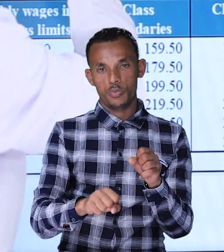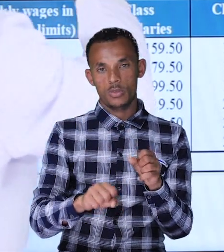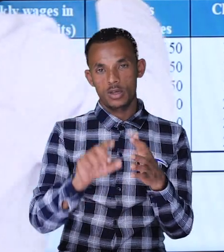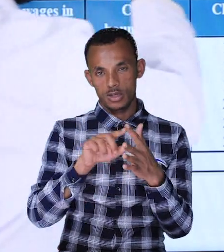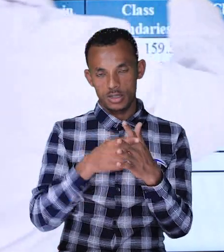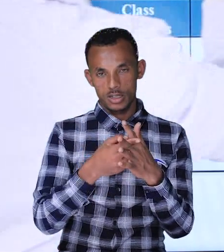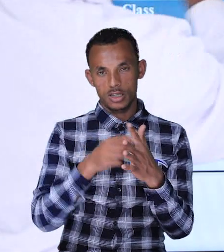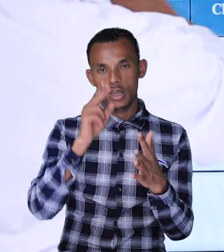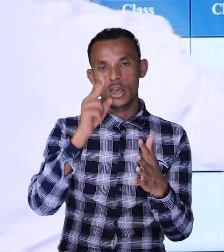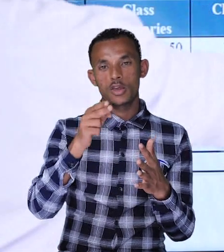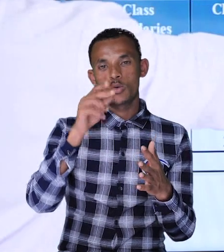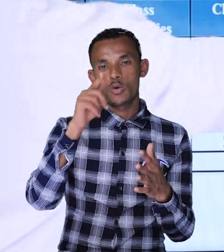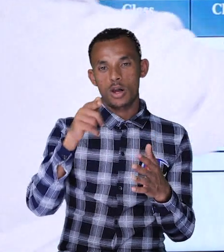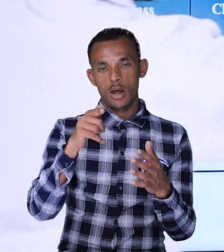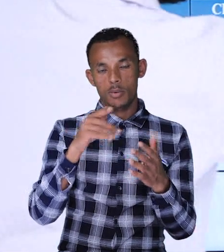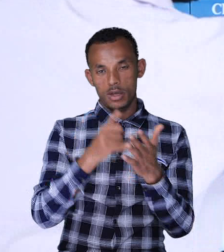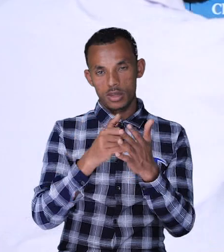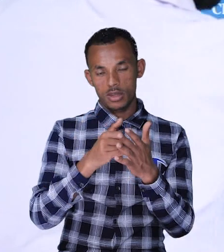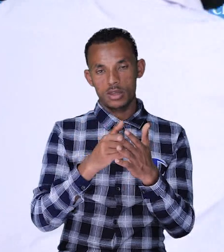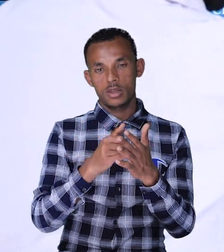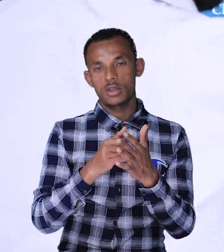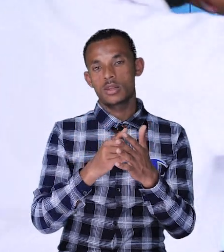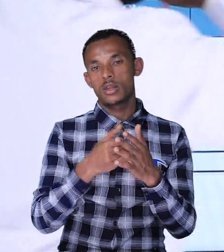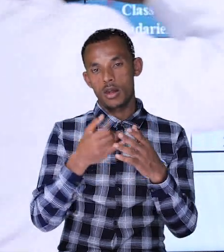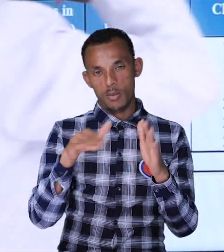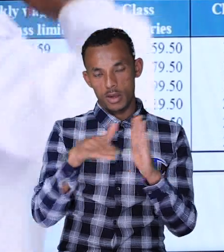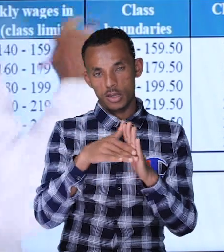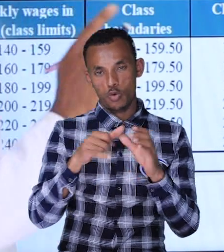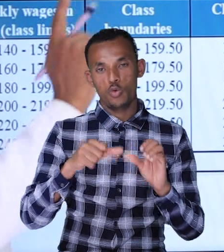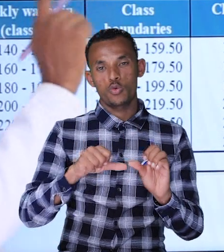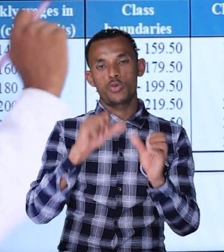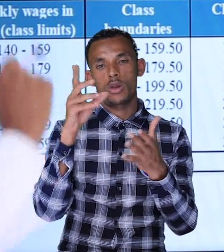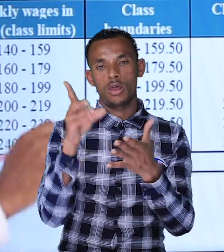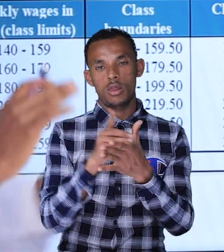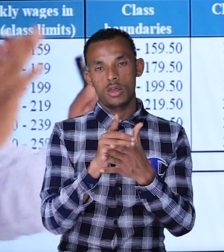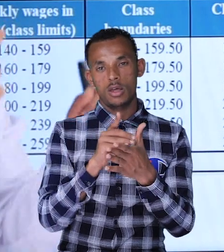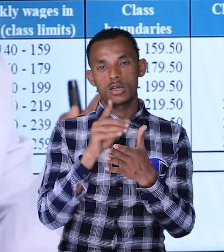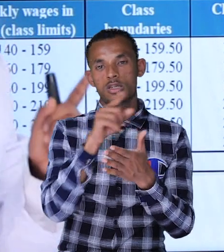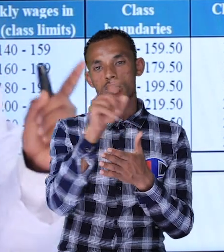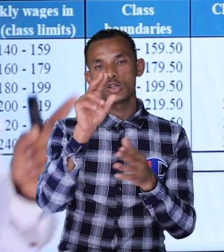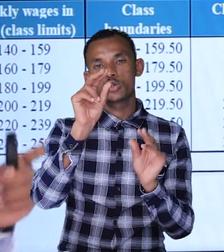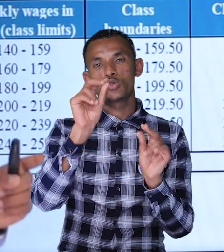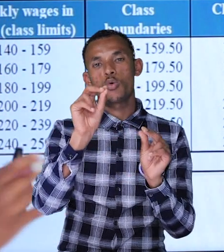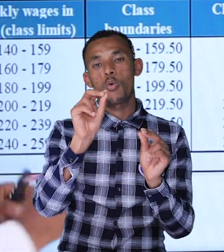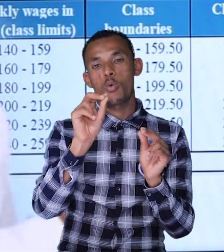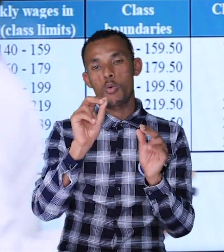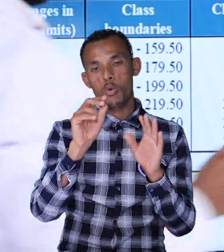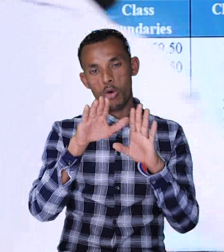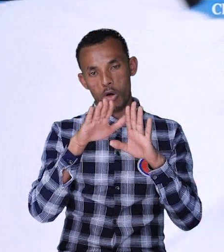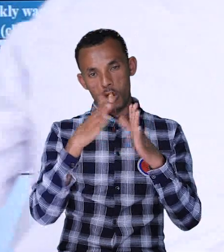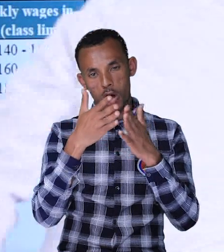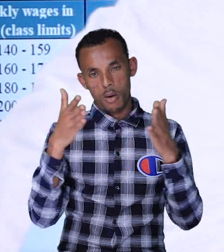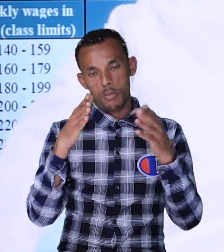since histograms represent continuous data, there is no gap between